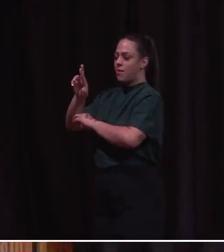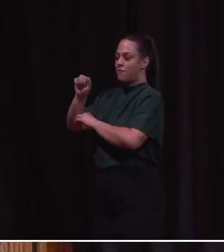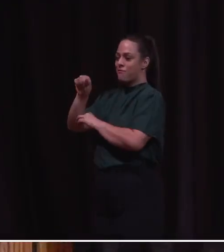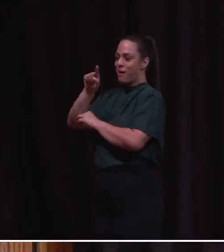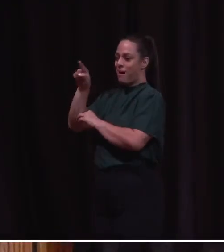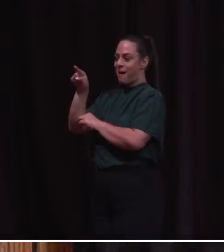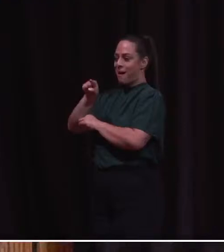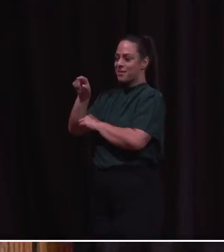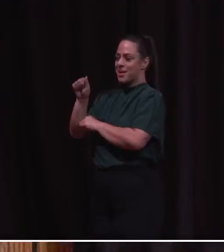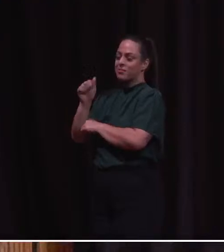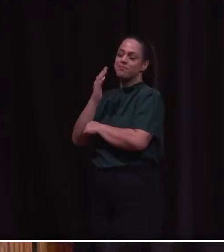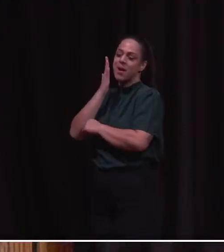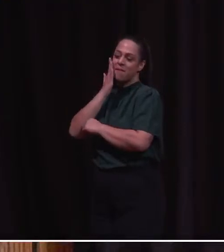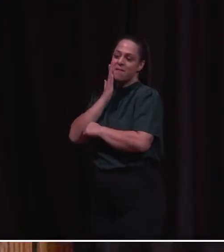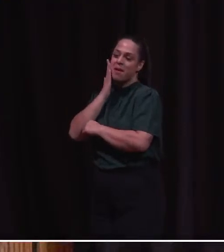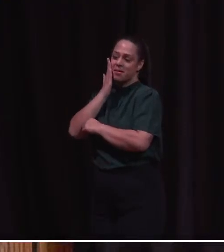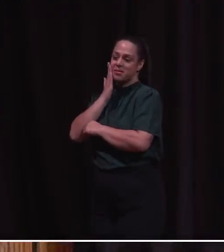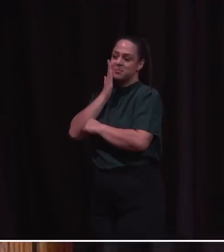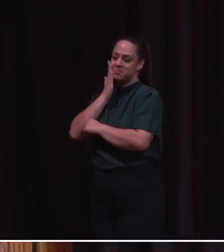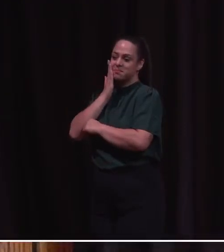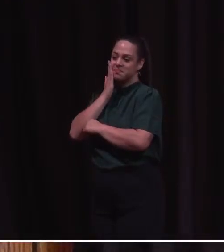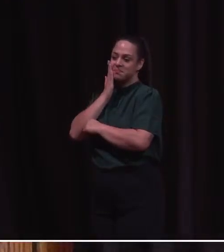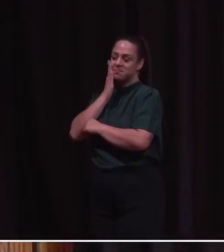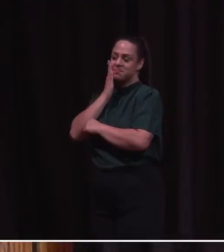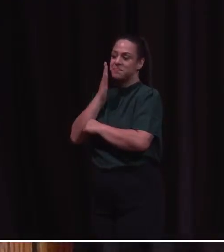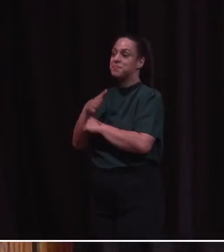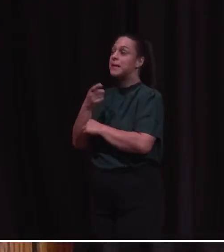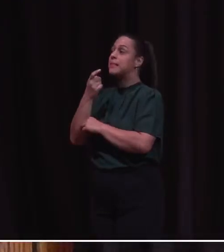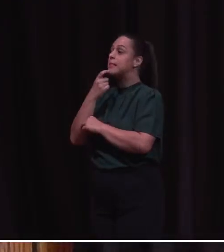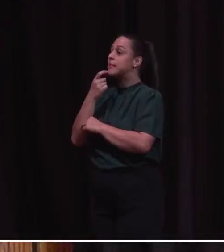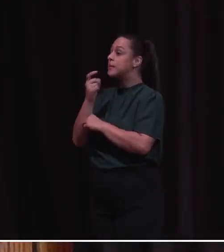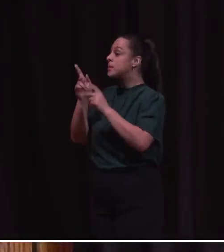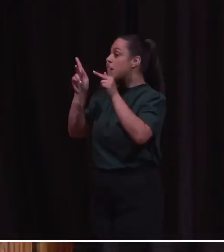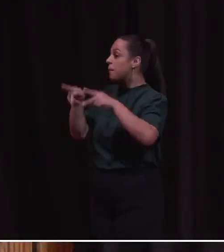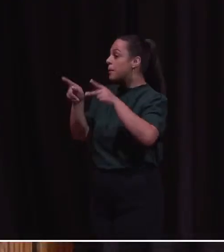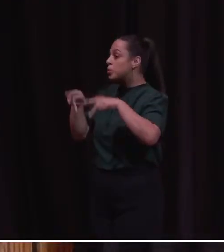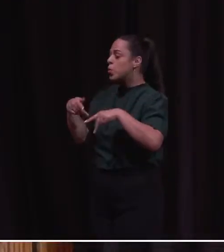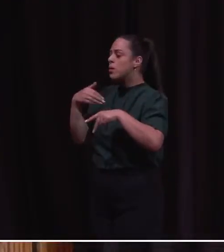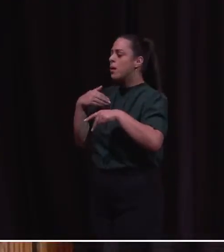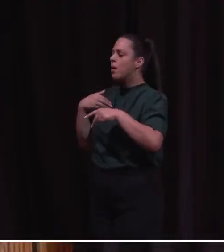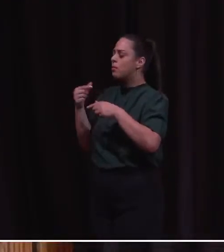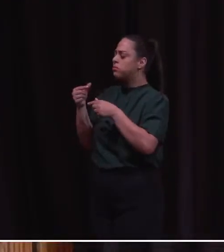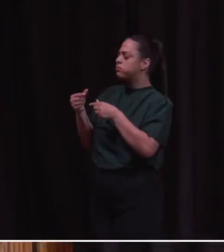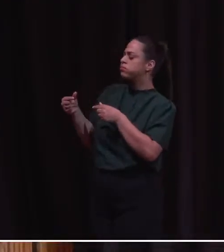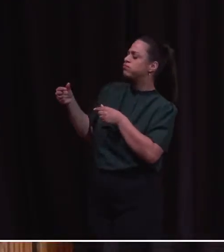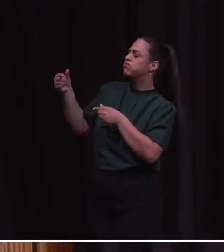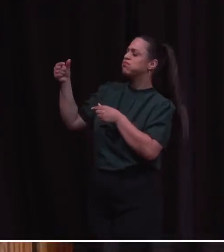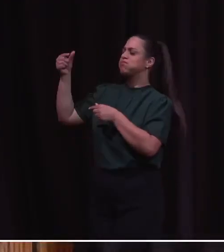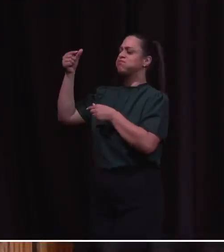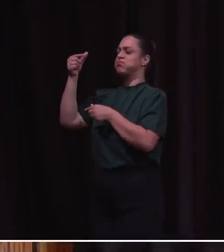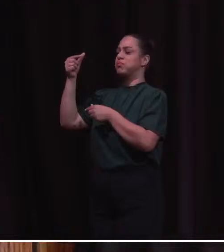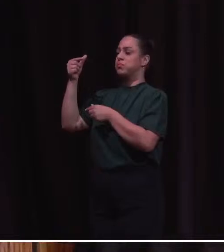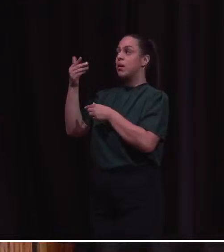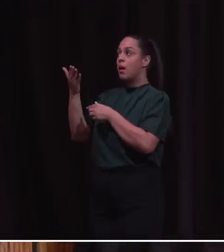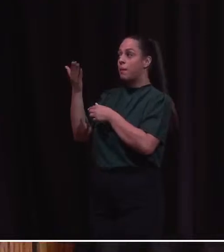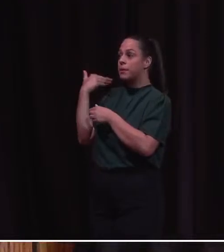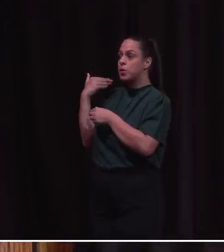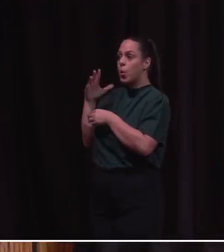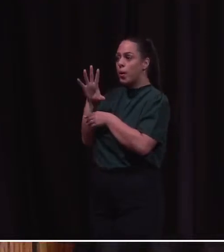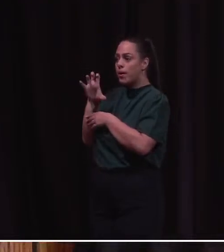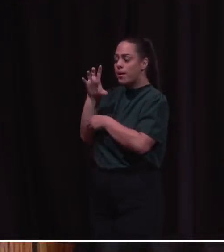these hierarchies are the consequence of a process that started 5 centuries ago, which Quijano called